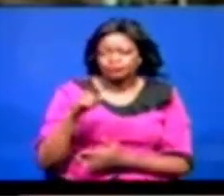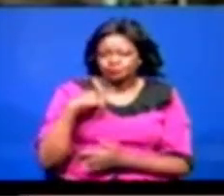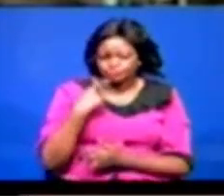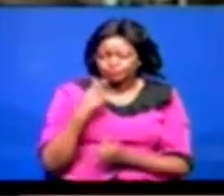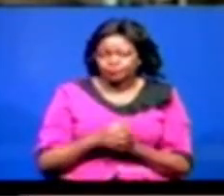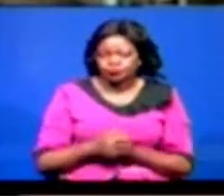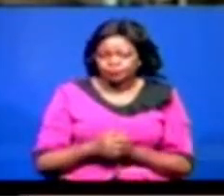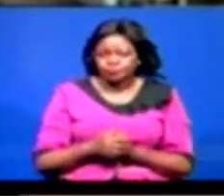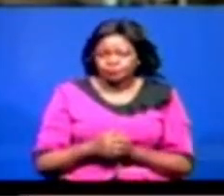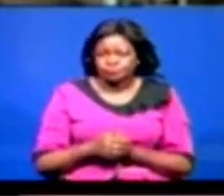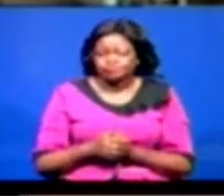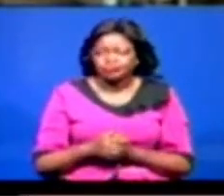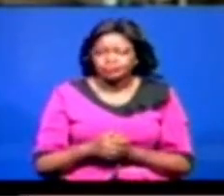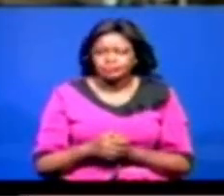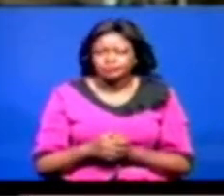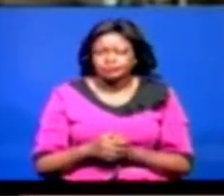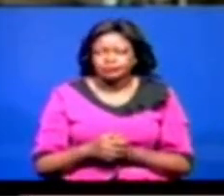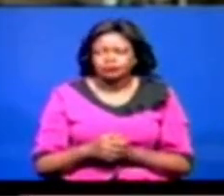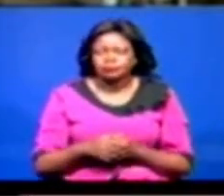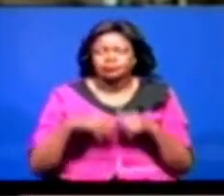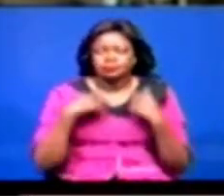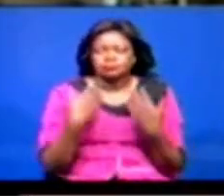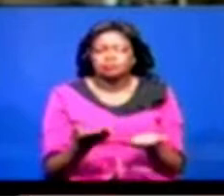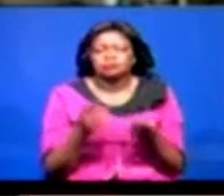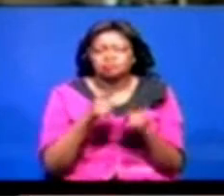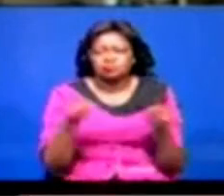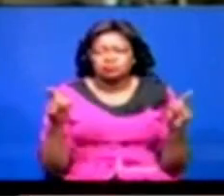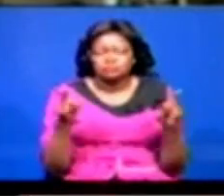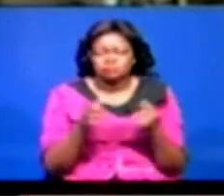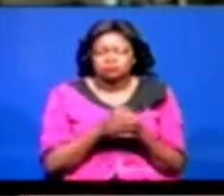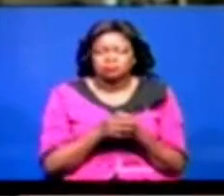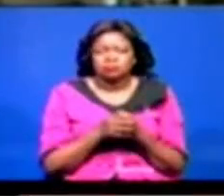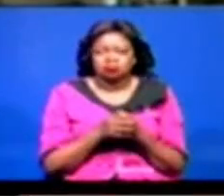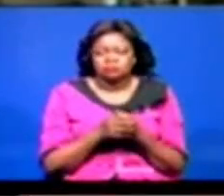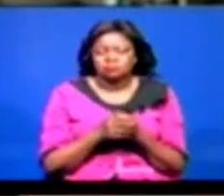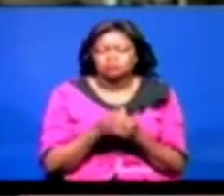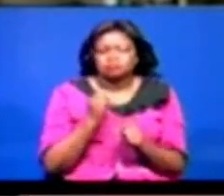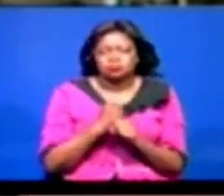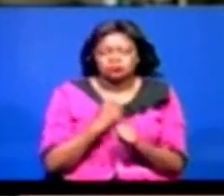sense how these imperatives were met.